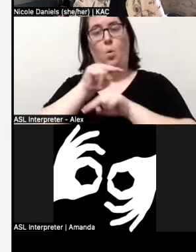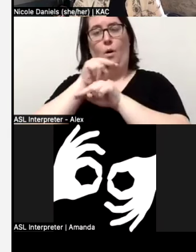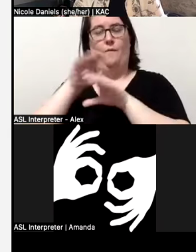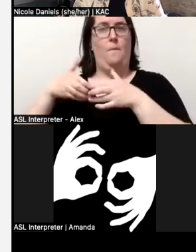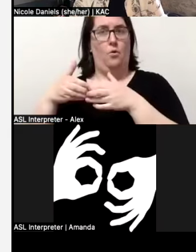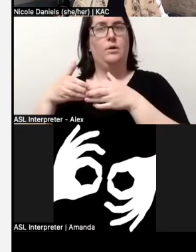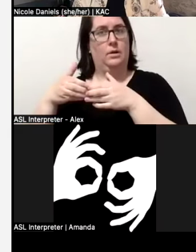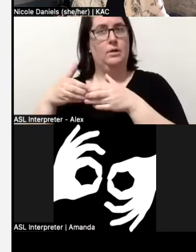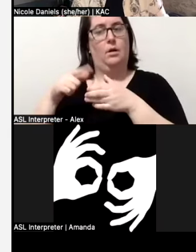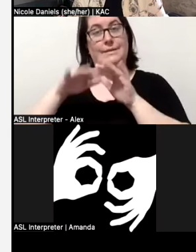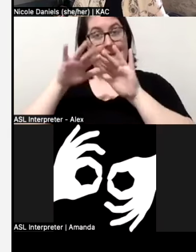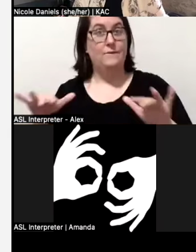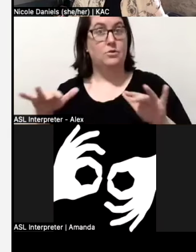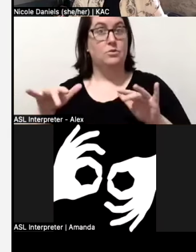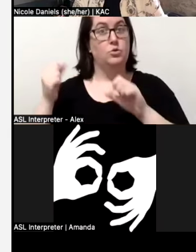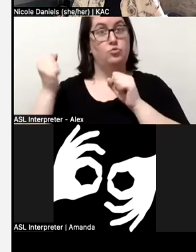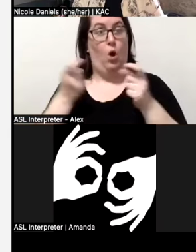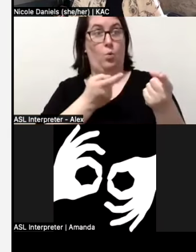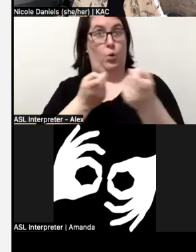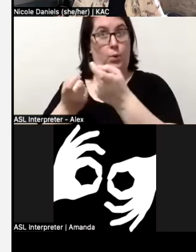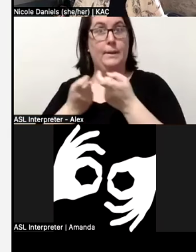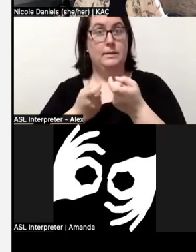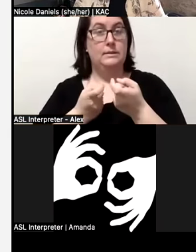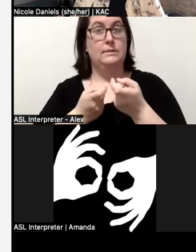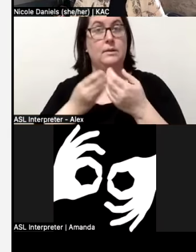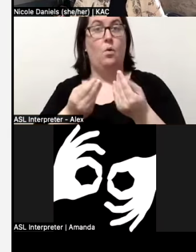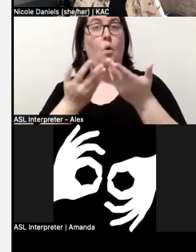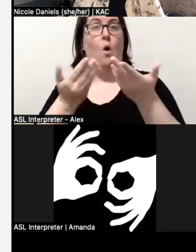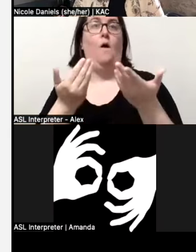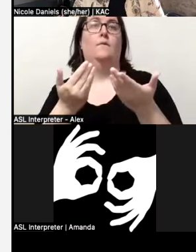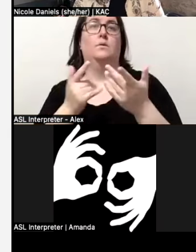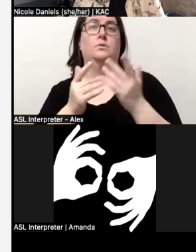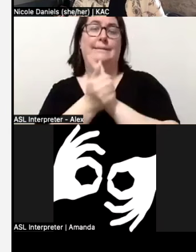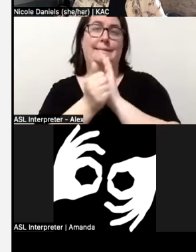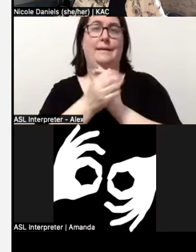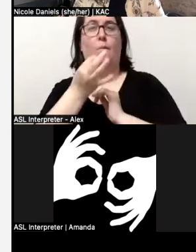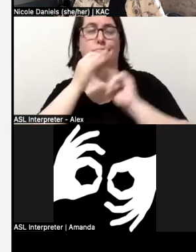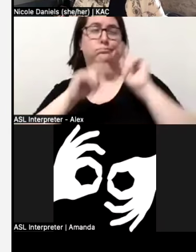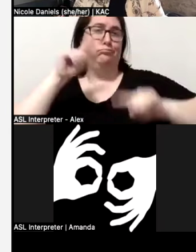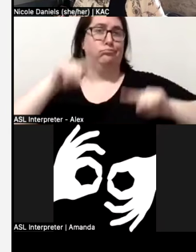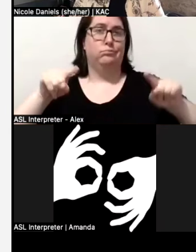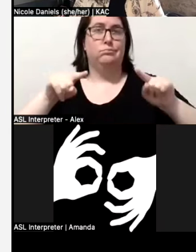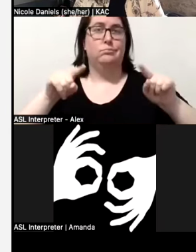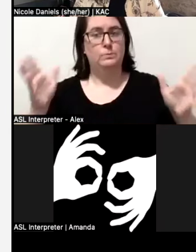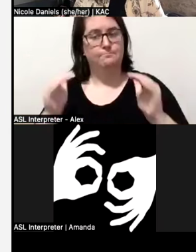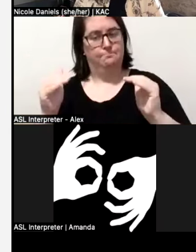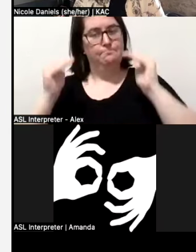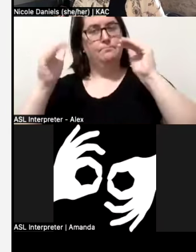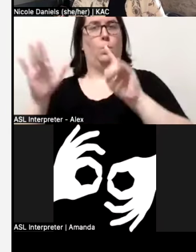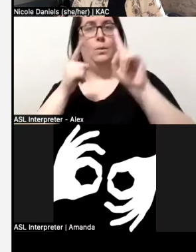that is diverse, has strong recruitment practices, and offers a range of skills and expertise to advance the organization's